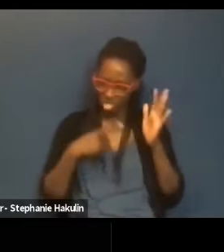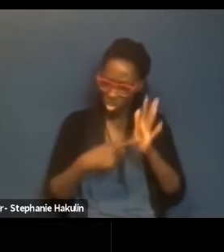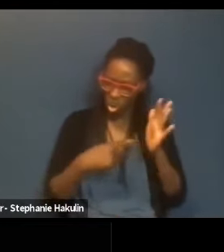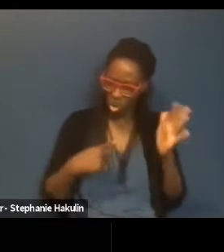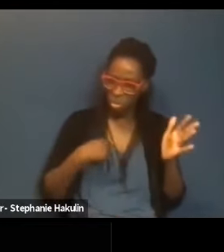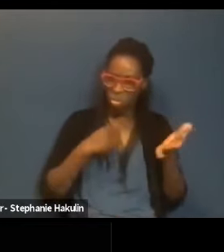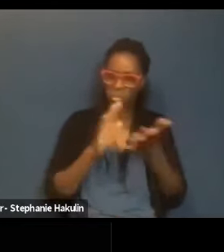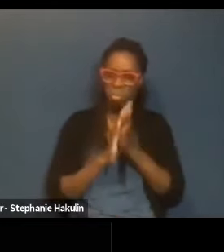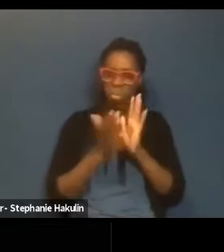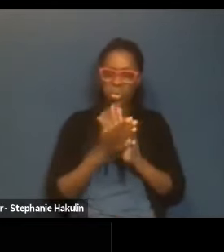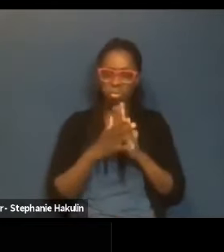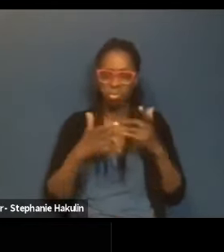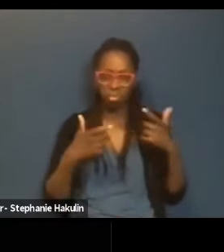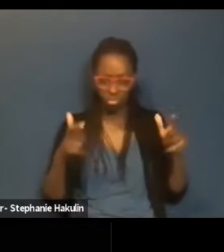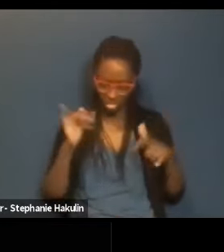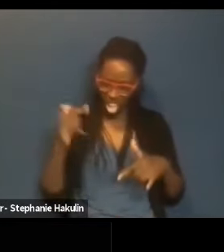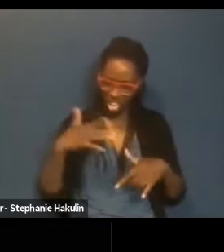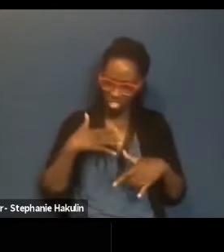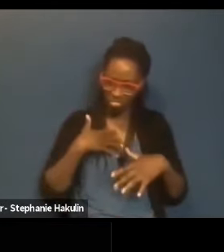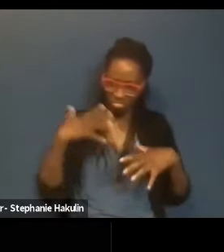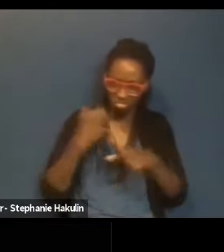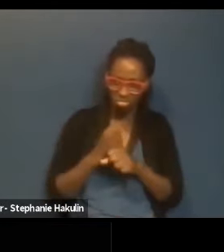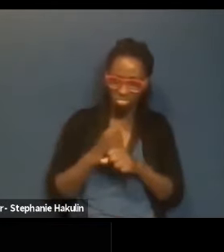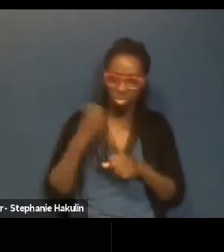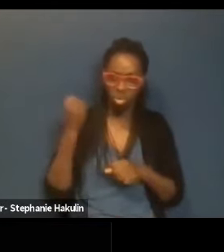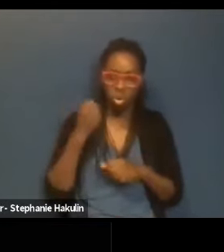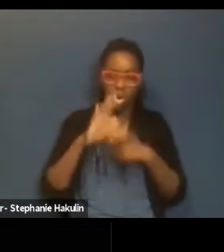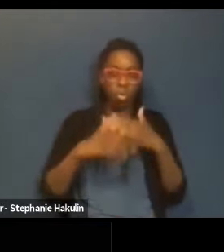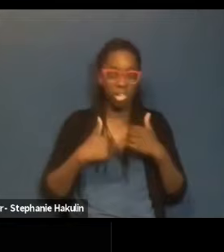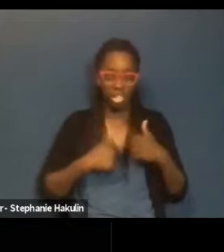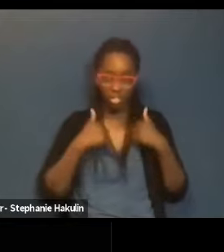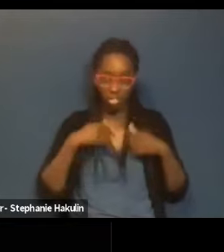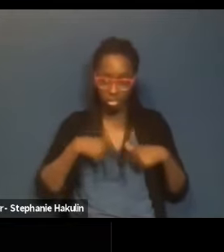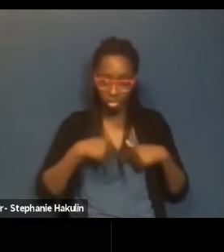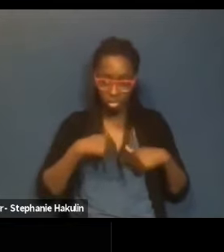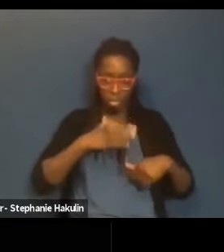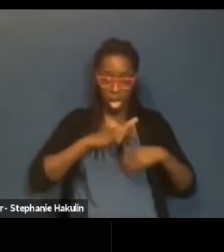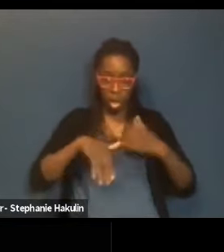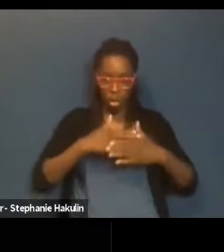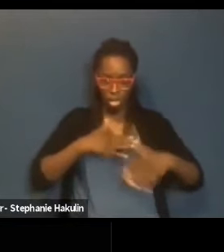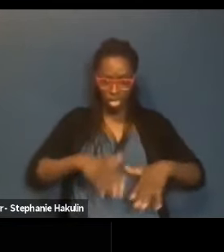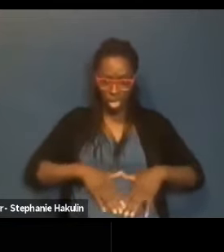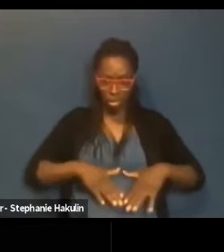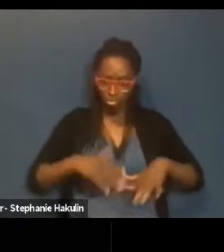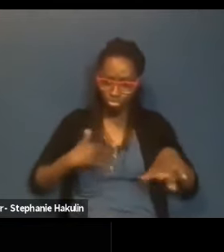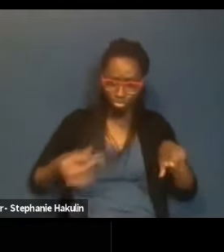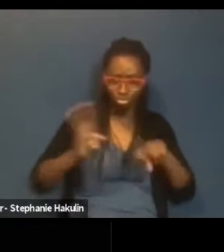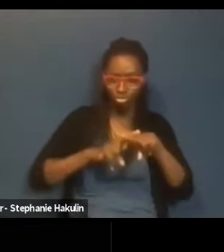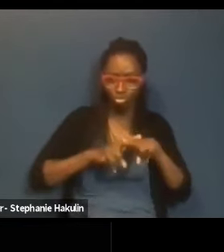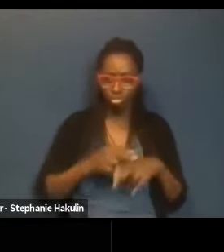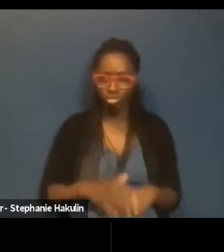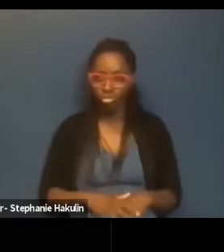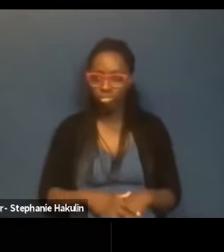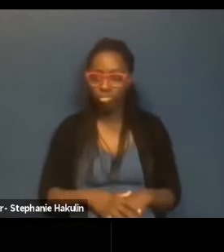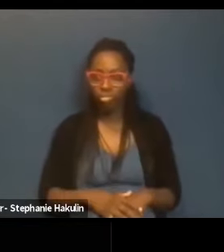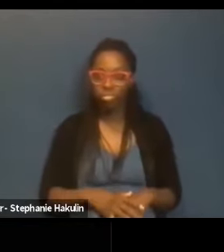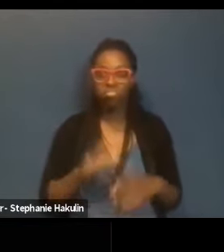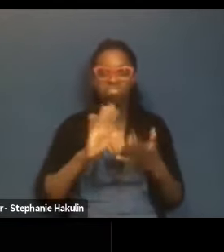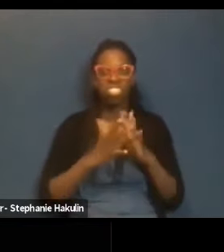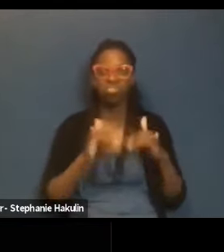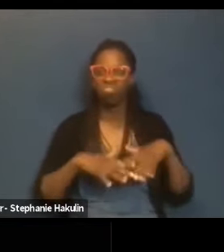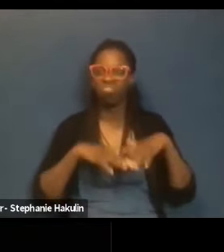Belly, for the days when I am too full of myself and mad at the full of you, thank you today. Come,